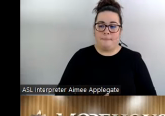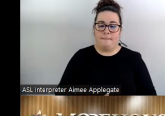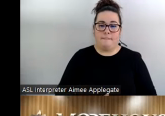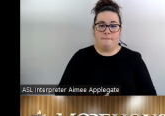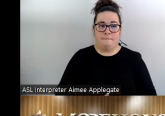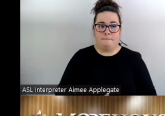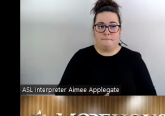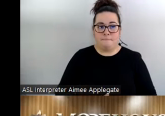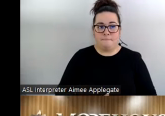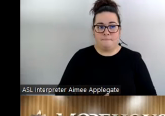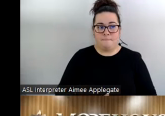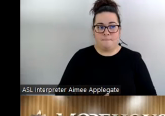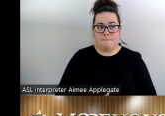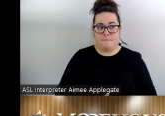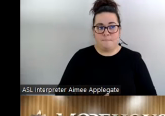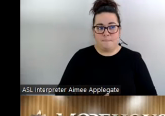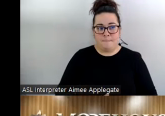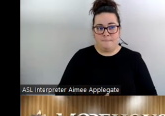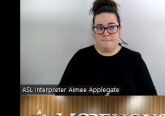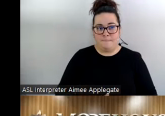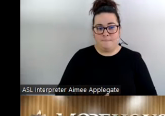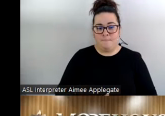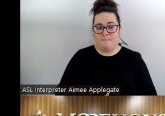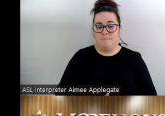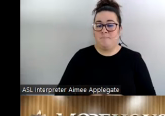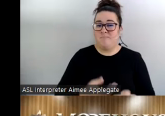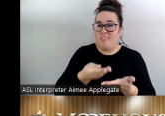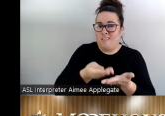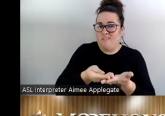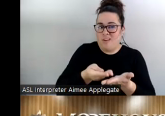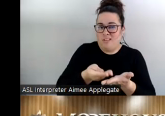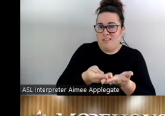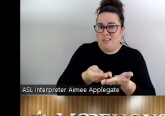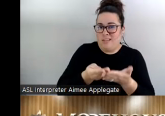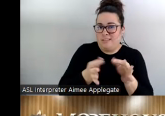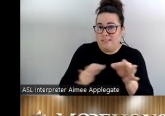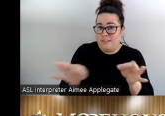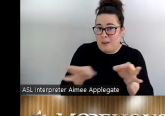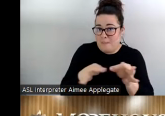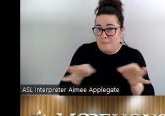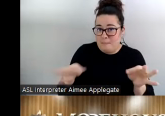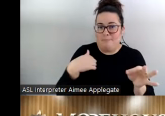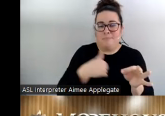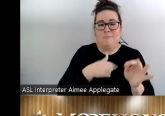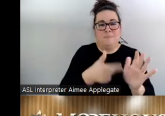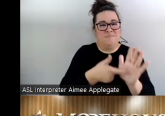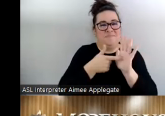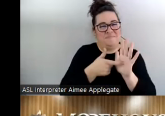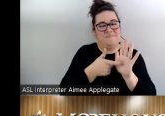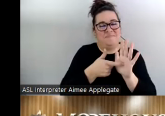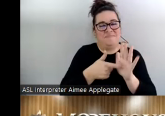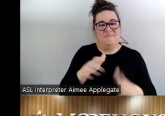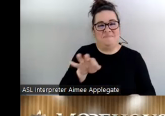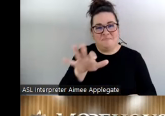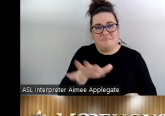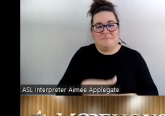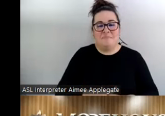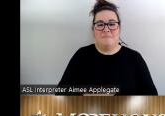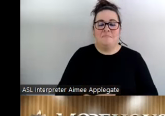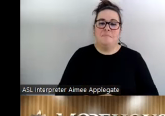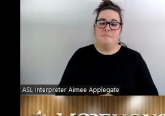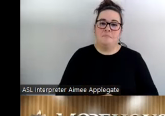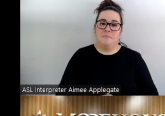I'm sure you can go to our funding statement, as we are required to do, but just to know that the work